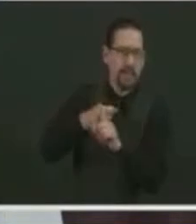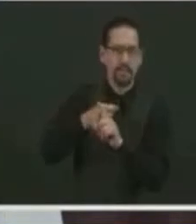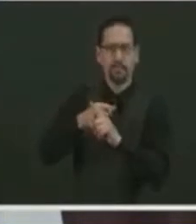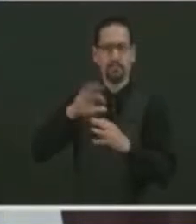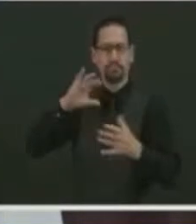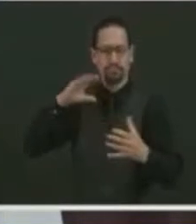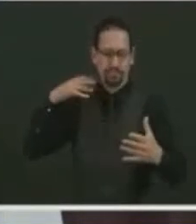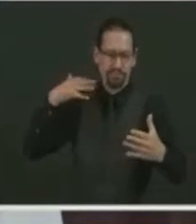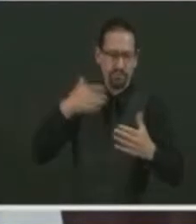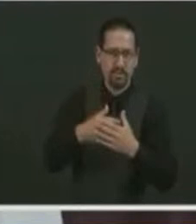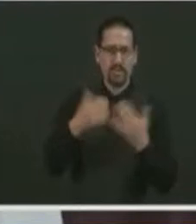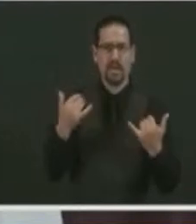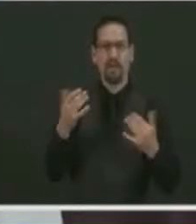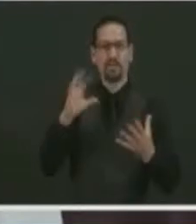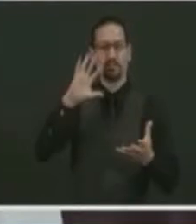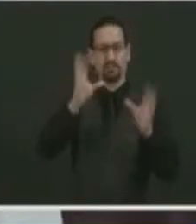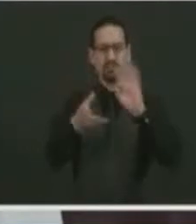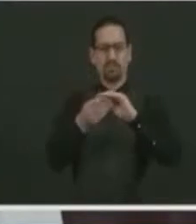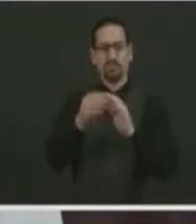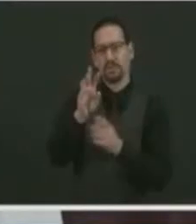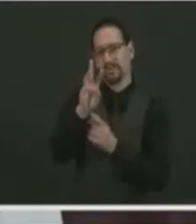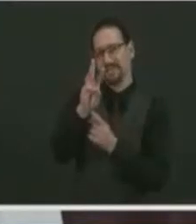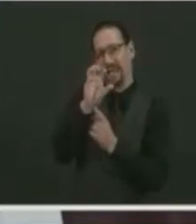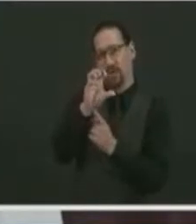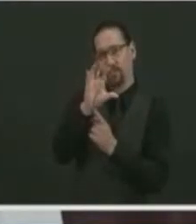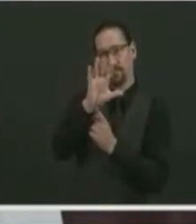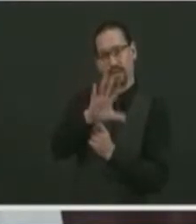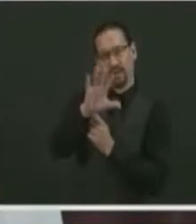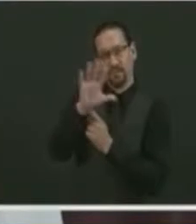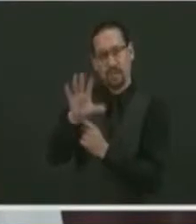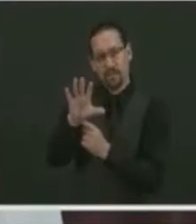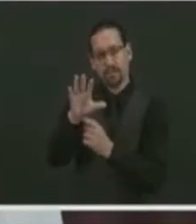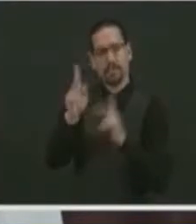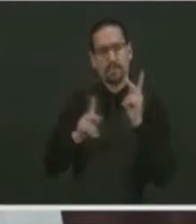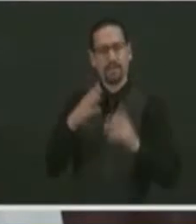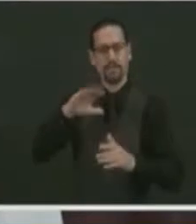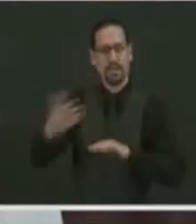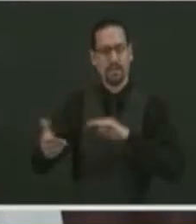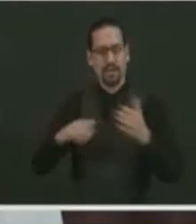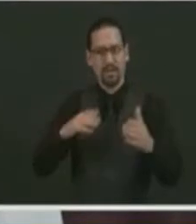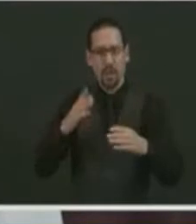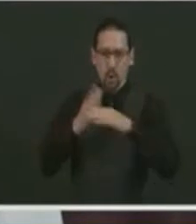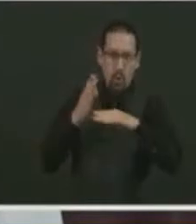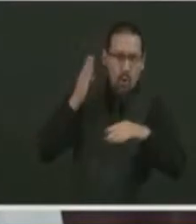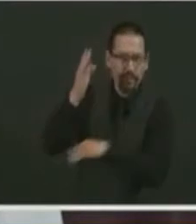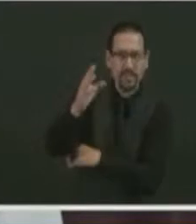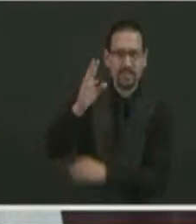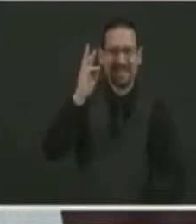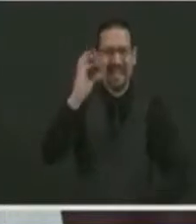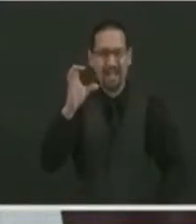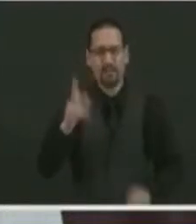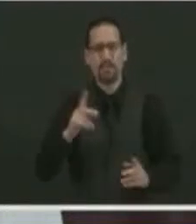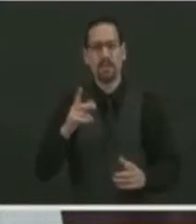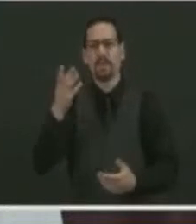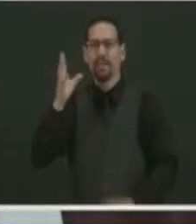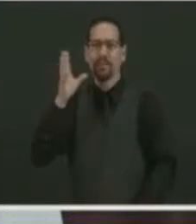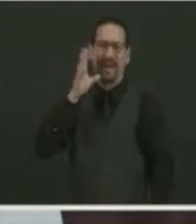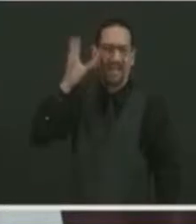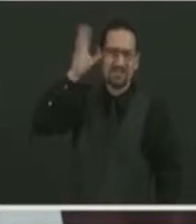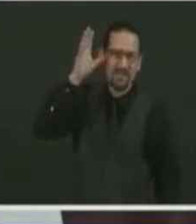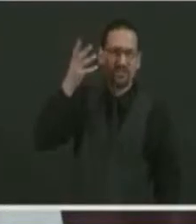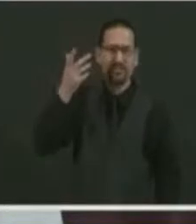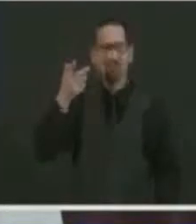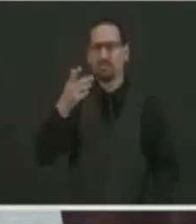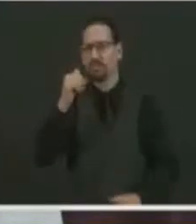yesterday, that's over 600 people. Moms, dads, brothers, sisters, aunts, uncles, loved ones. They're not numbers, they're people.